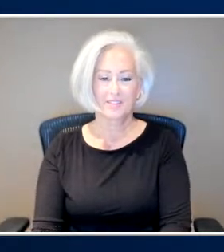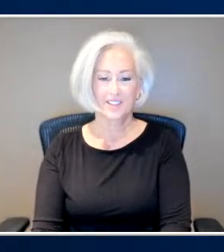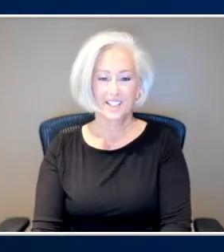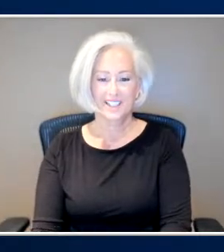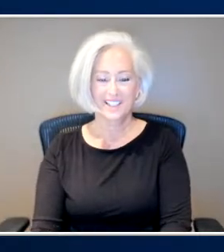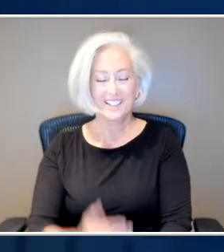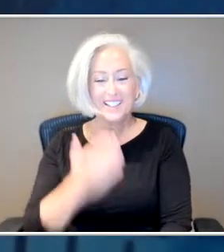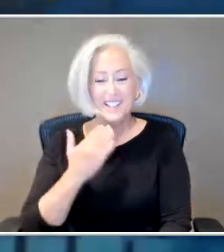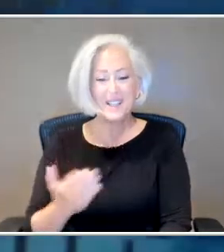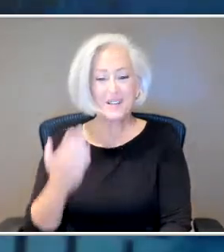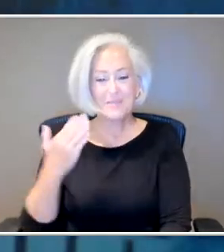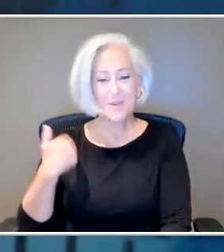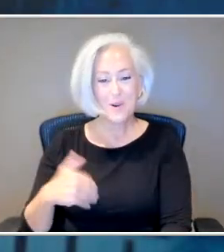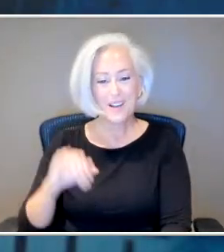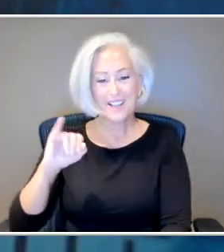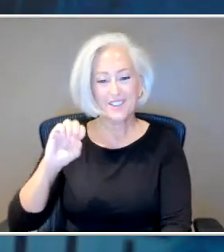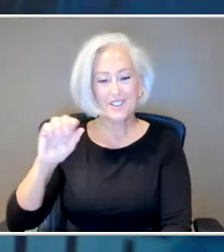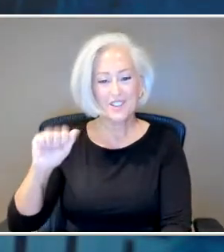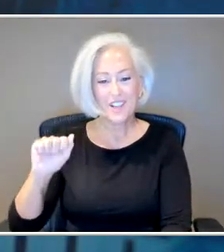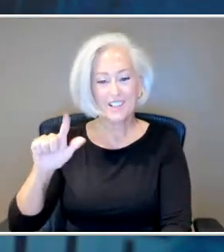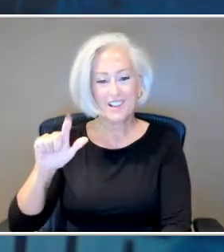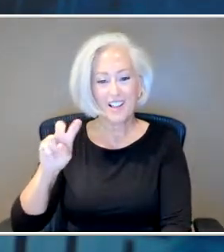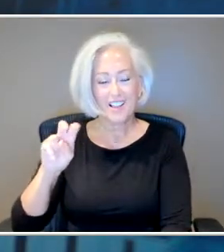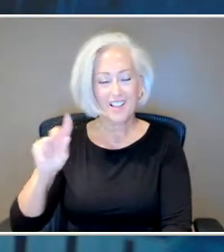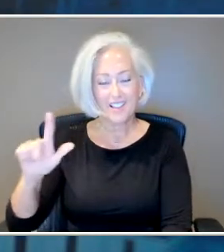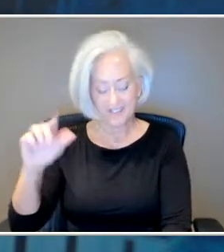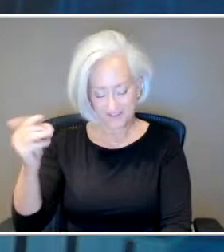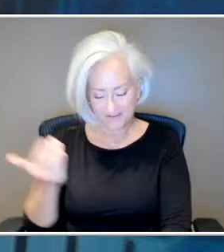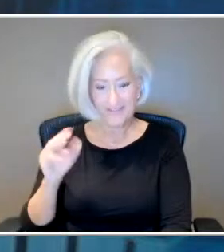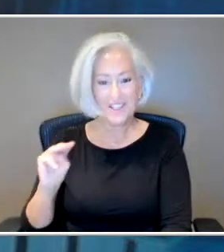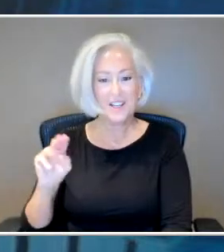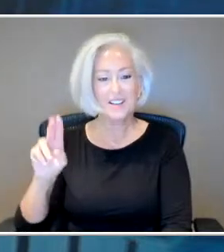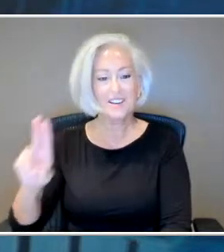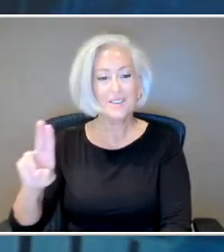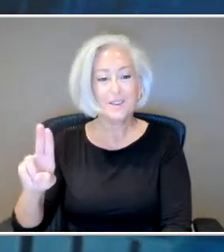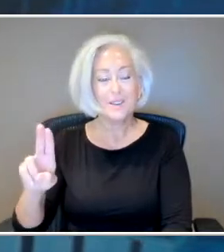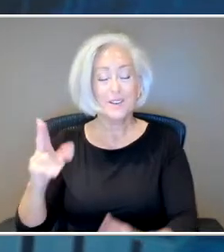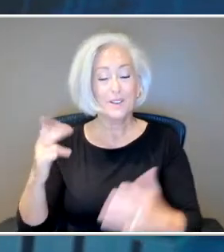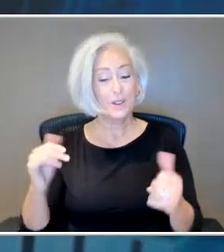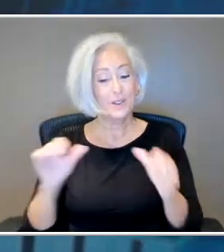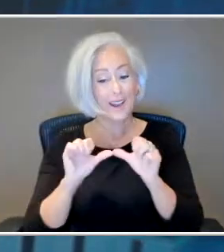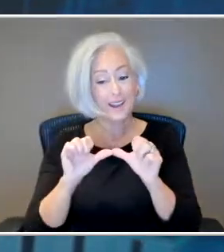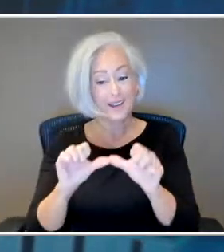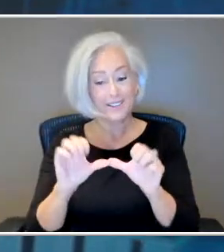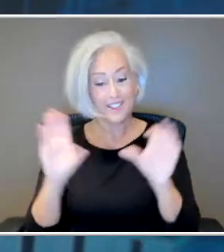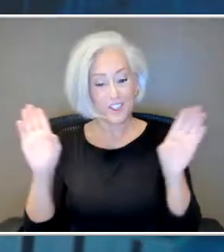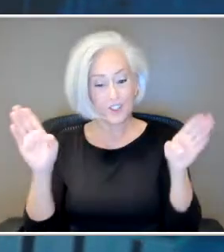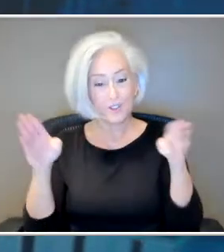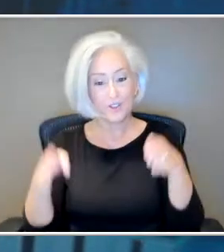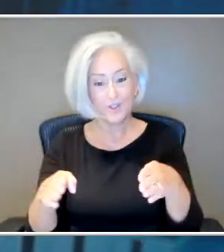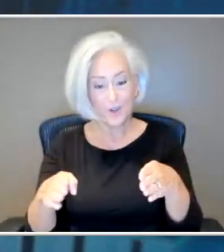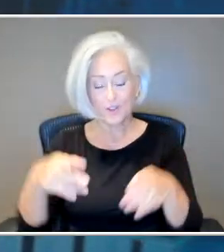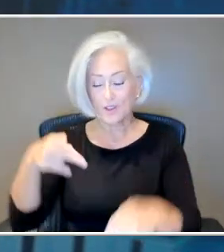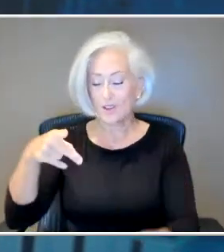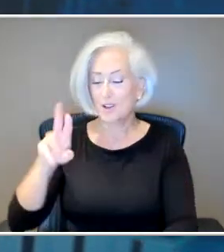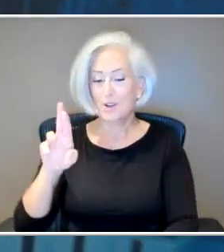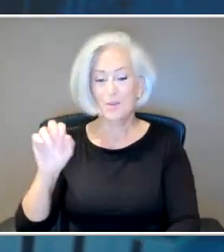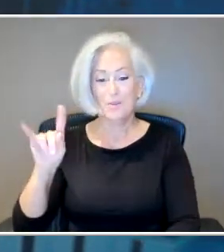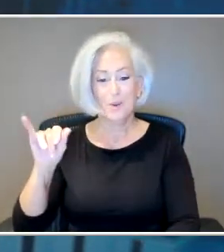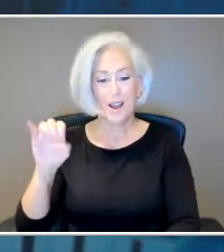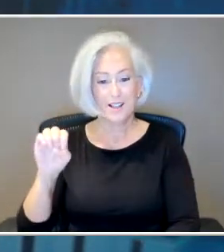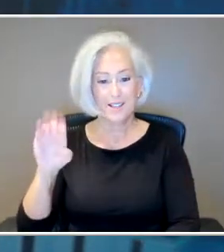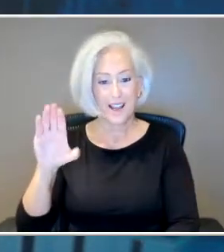morning, I'm Jessica Lovell, and welcome to the Morning Medical Update. Today, we continue our series devoted to prostate cancer. Very common and